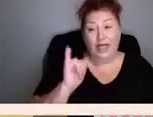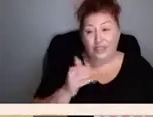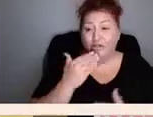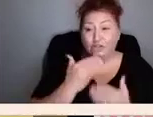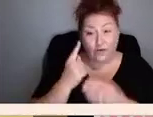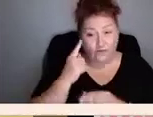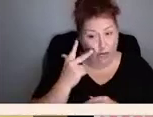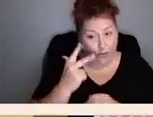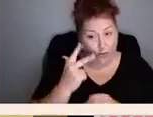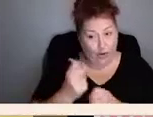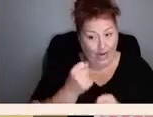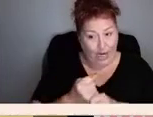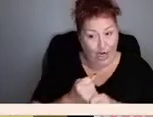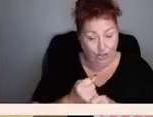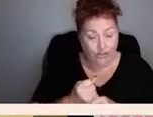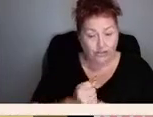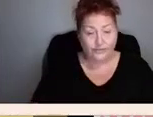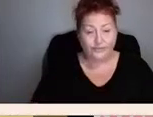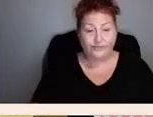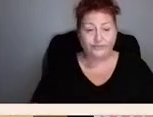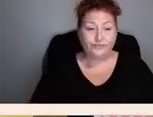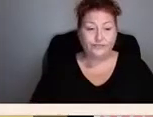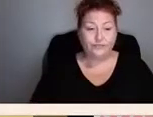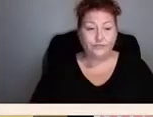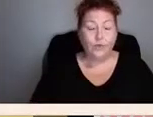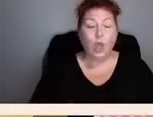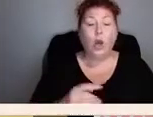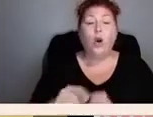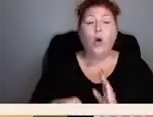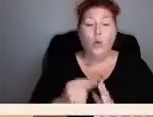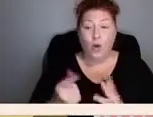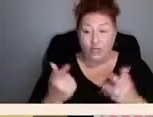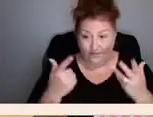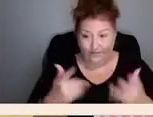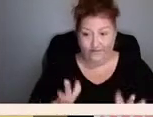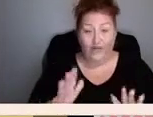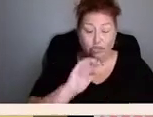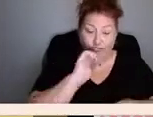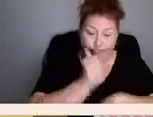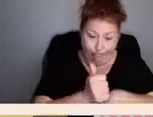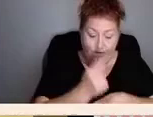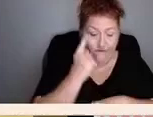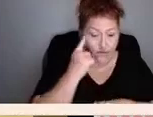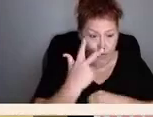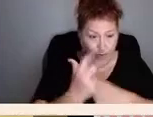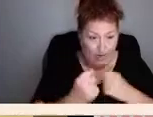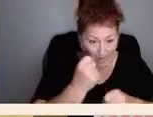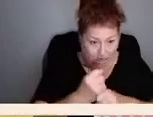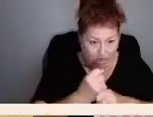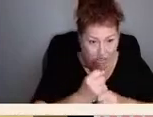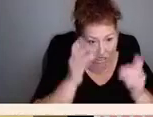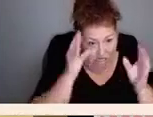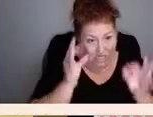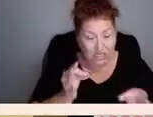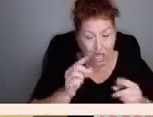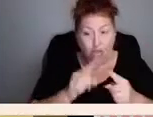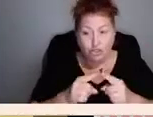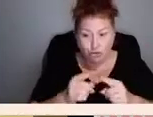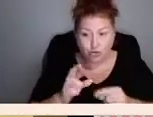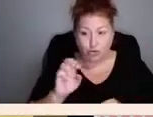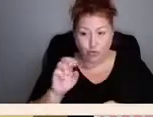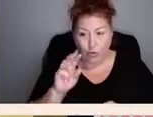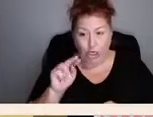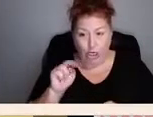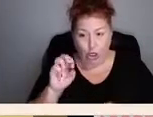for 3 years. And once they have been established for 3 years and they decide to renew